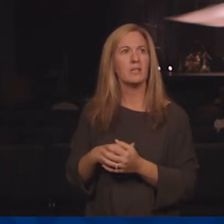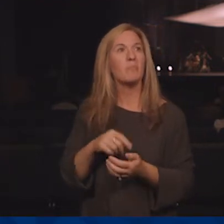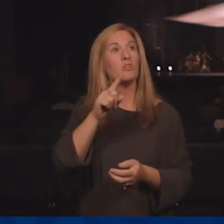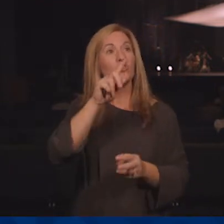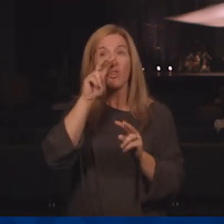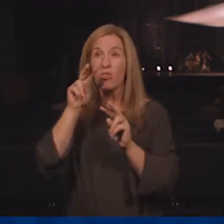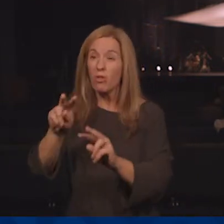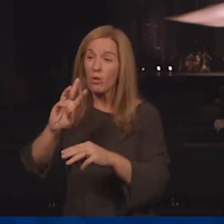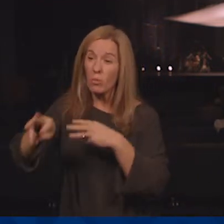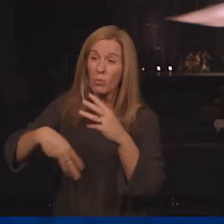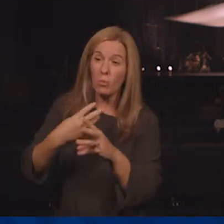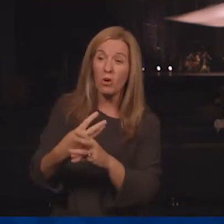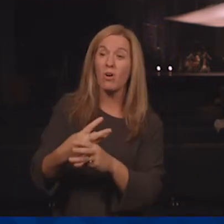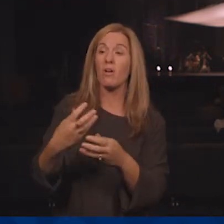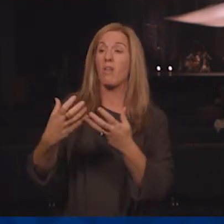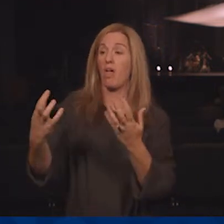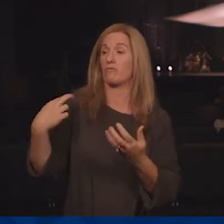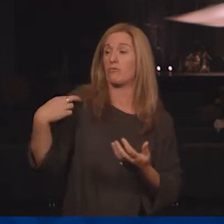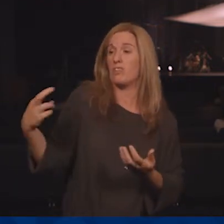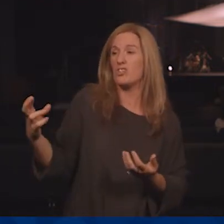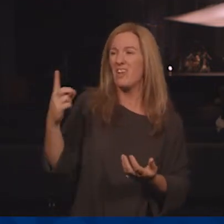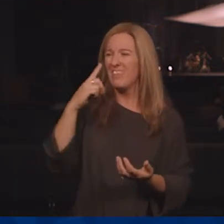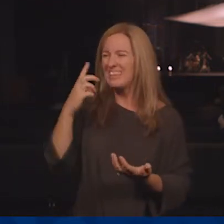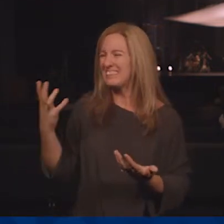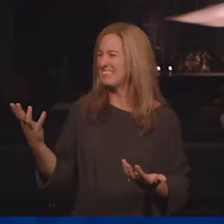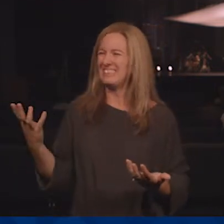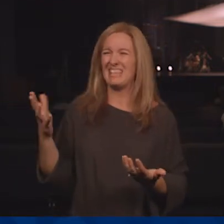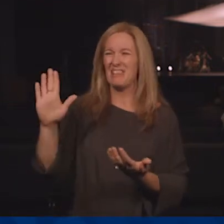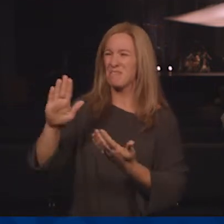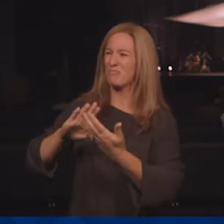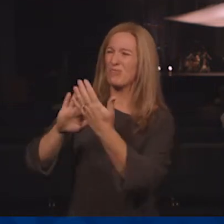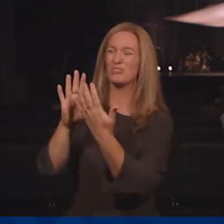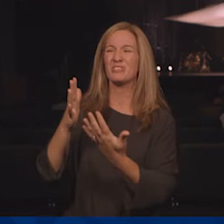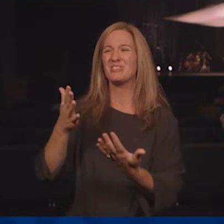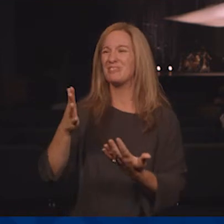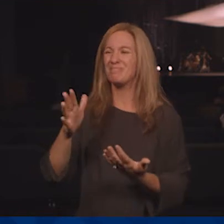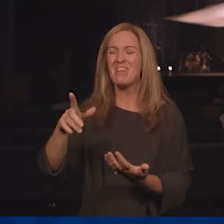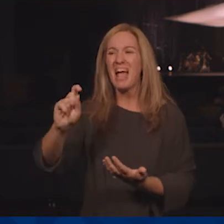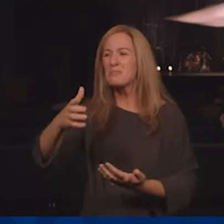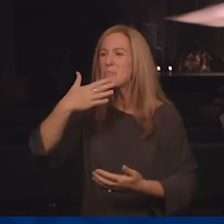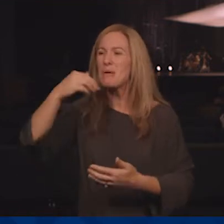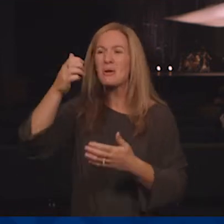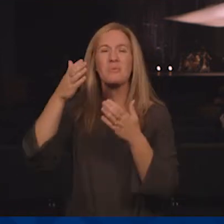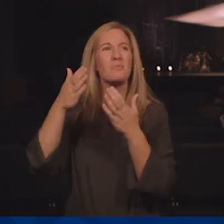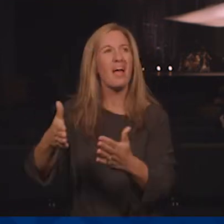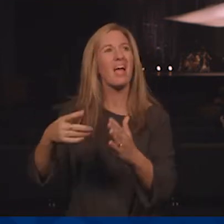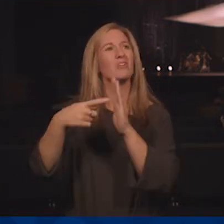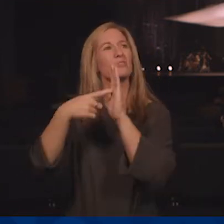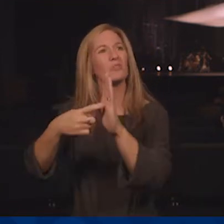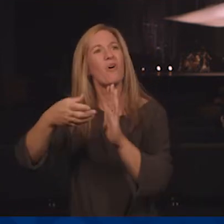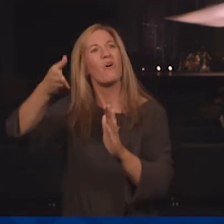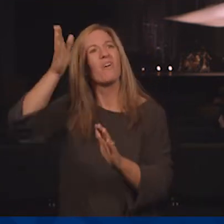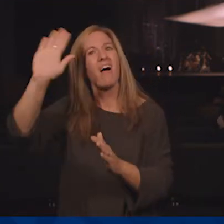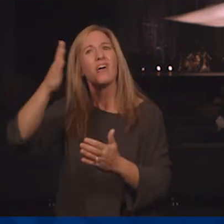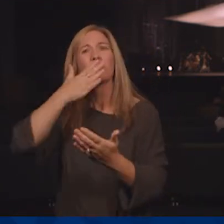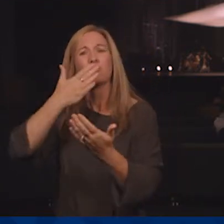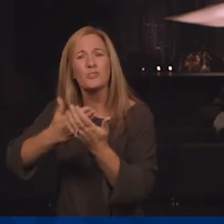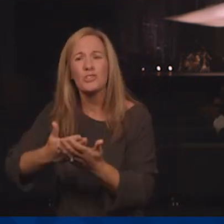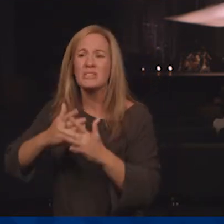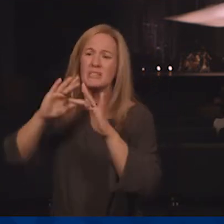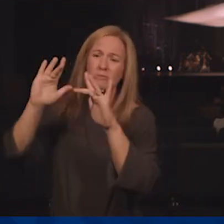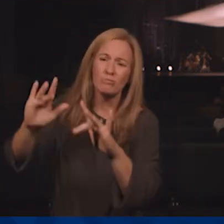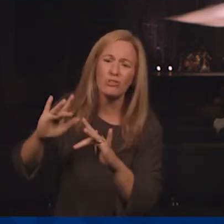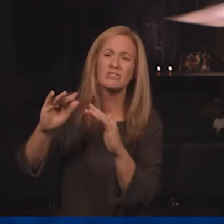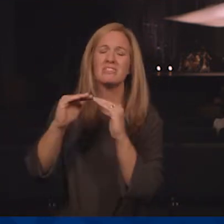right now and look at a lot of religion right now and think there's got to be a better way to demonstrate the goodness and mercy and justice